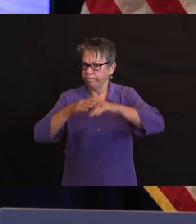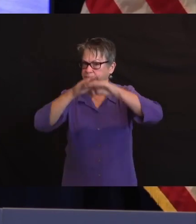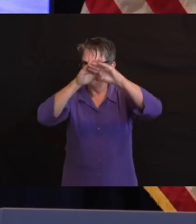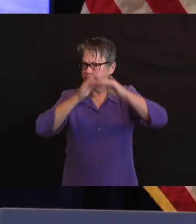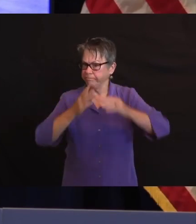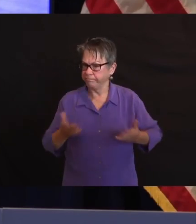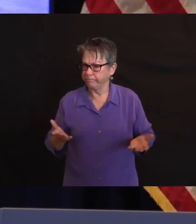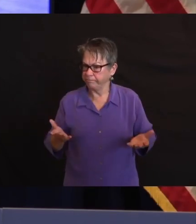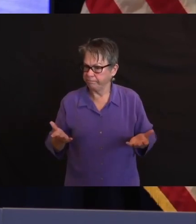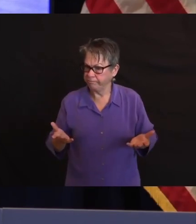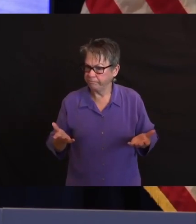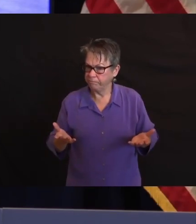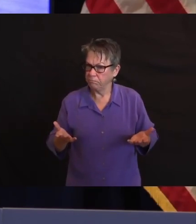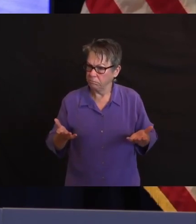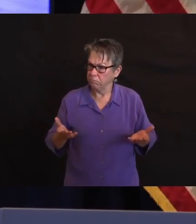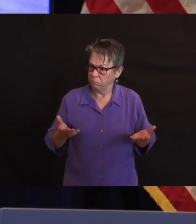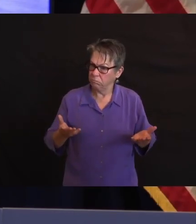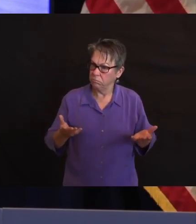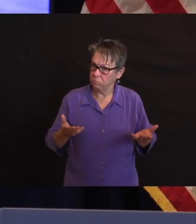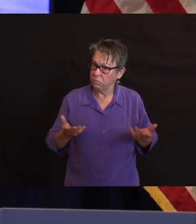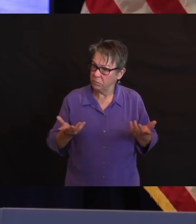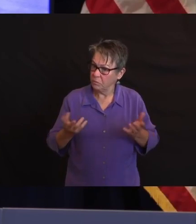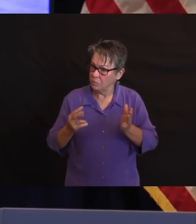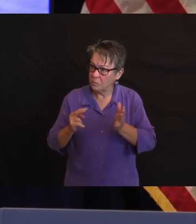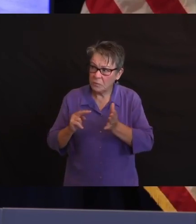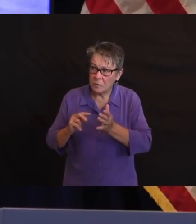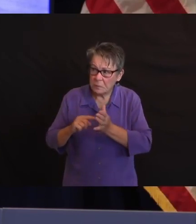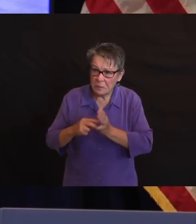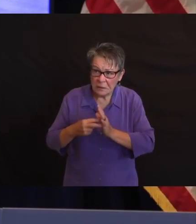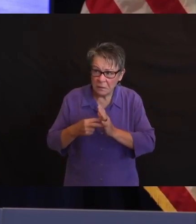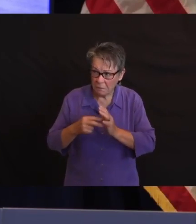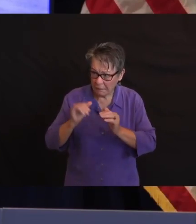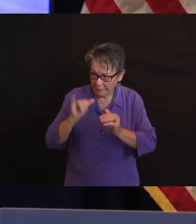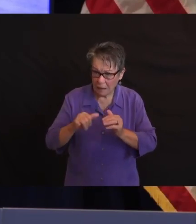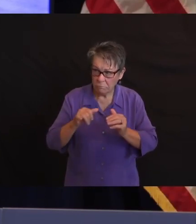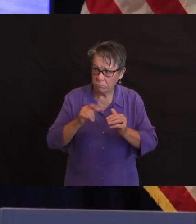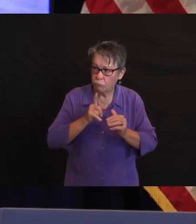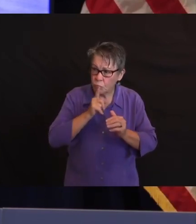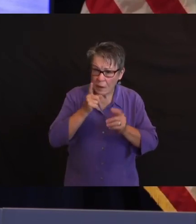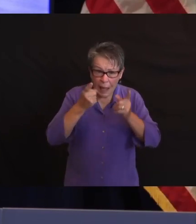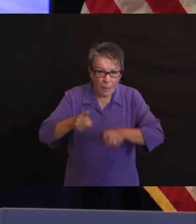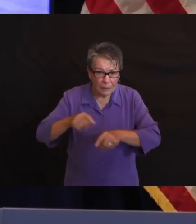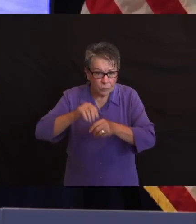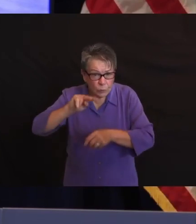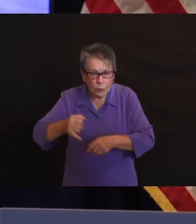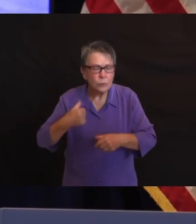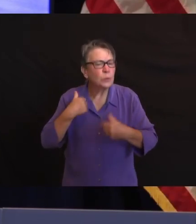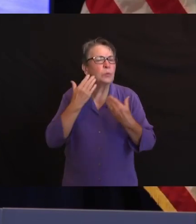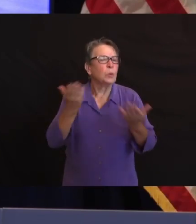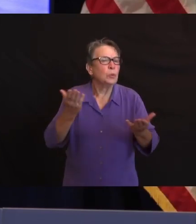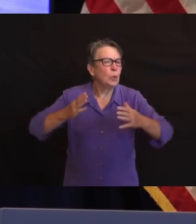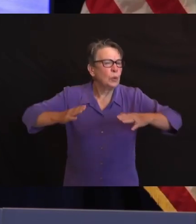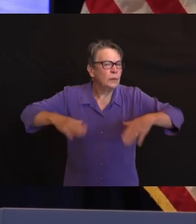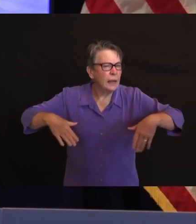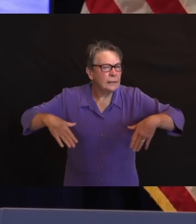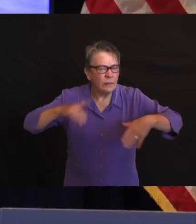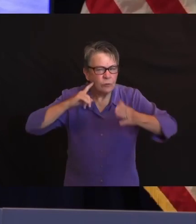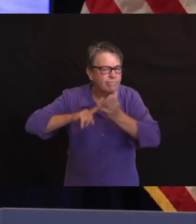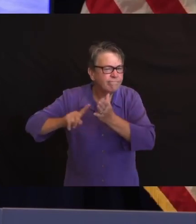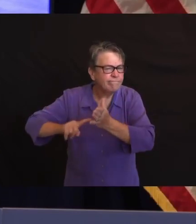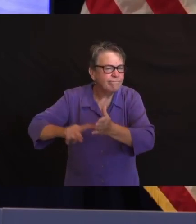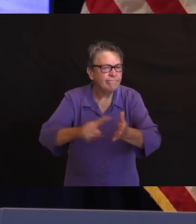unknown whether the samples come from an area of the state with high or low prevalence of COVID-19 cases. At